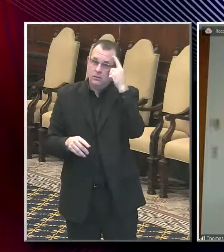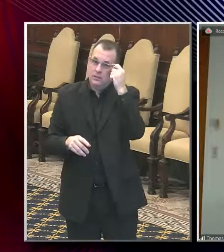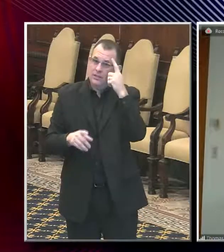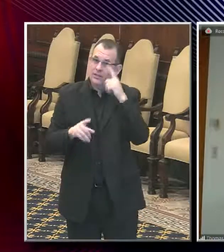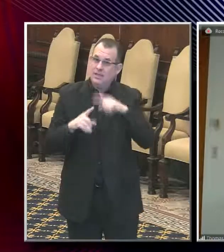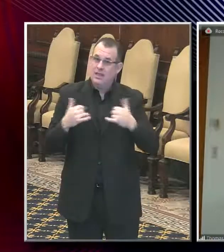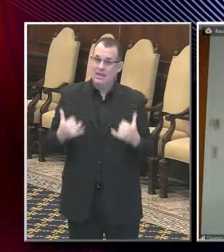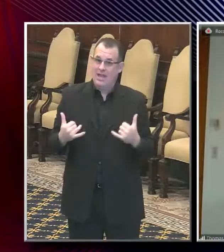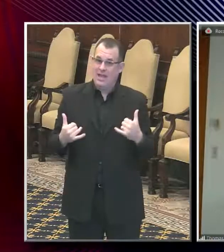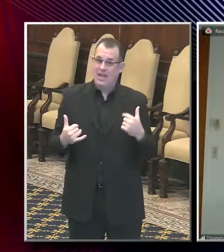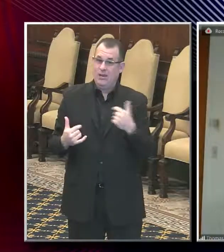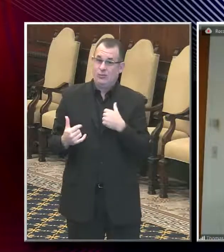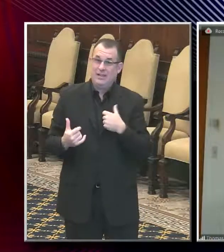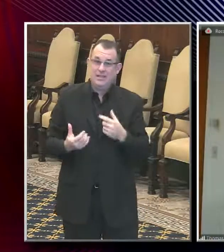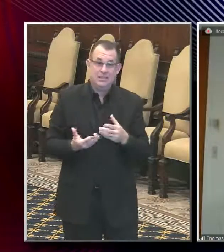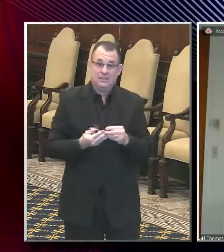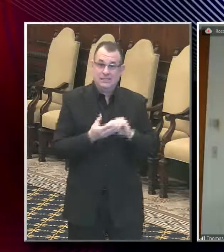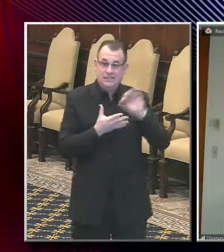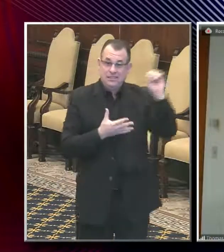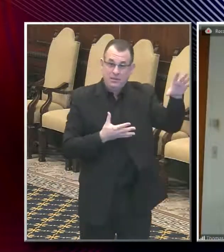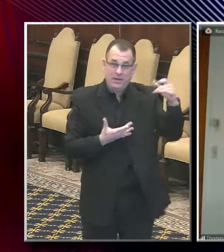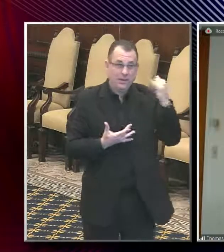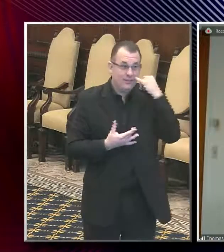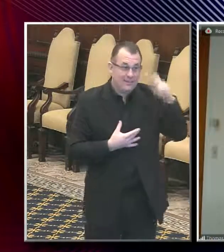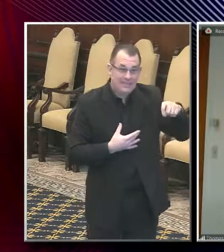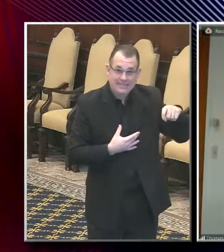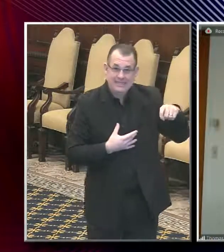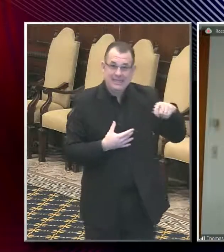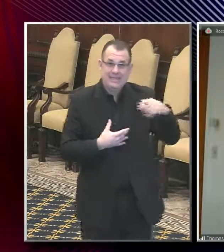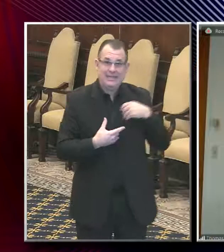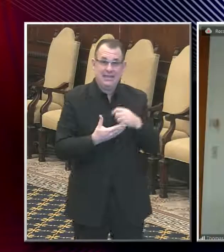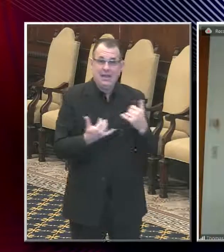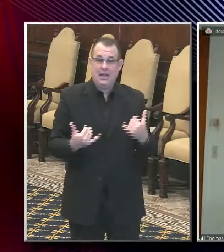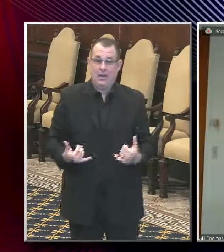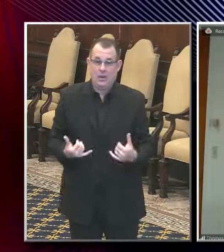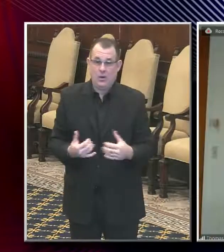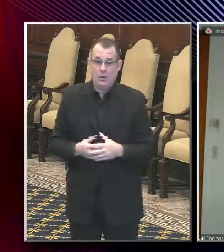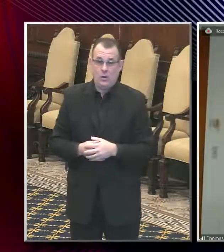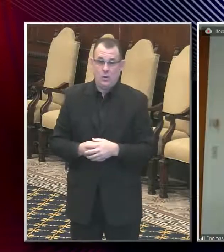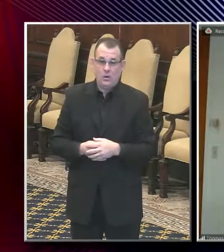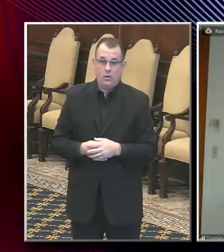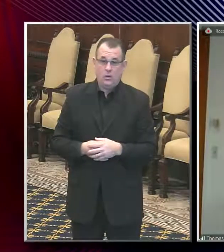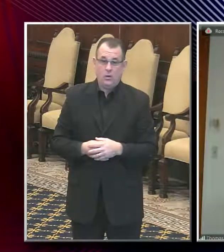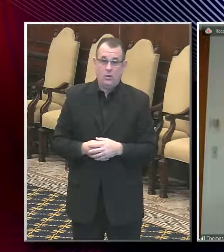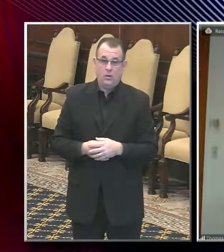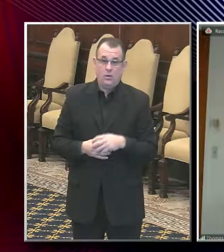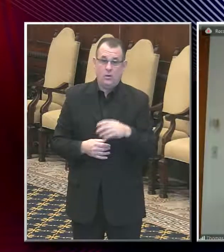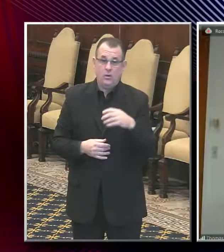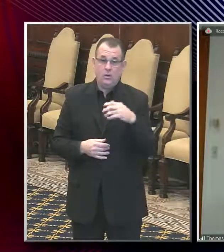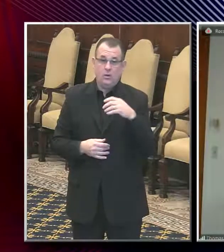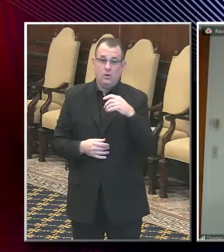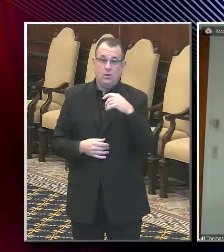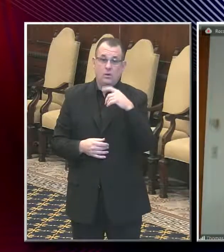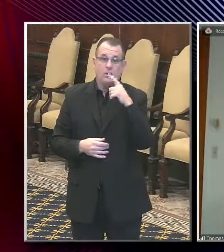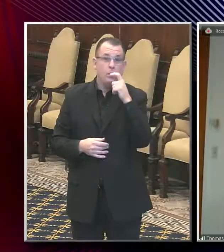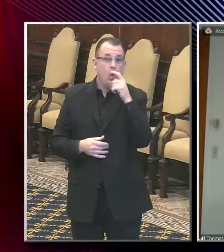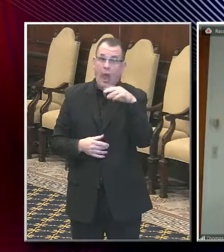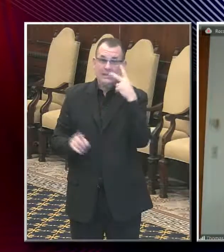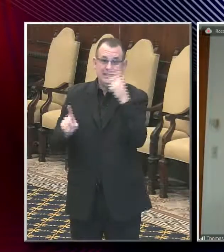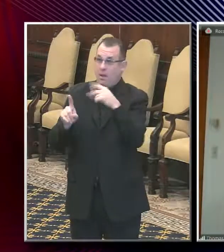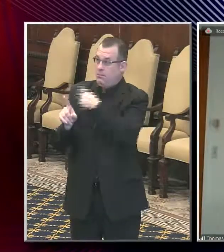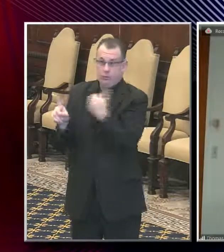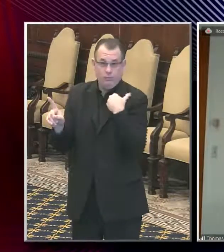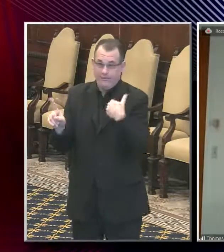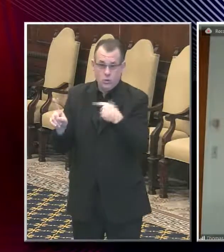them with the sort of things that they need, they'll also make it available to people who have not been their patients in the past. So we're posting information